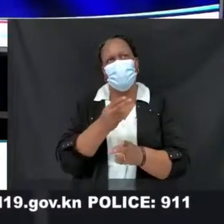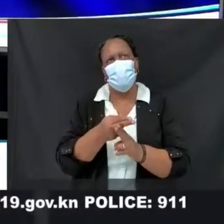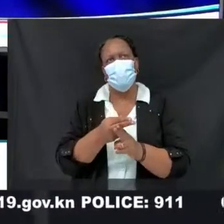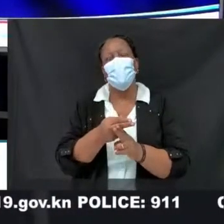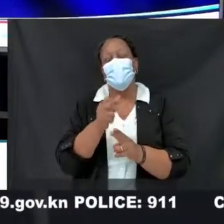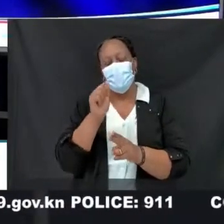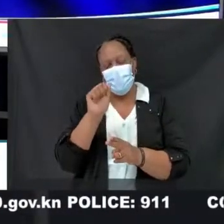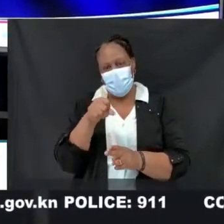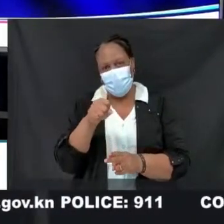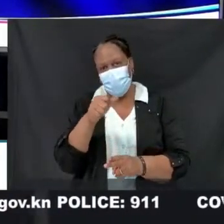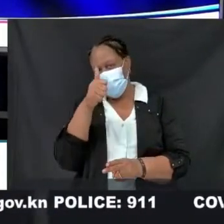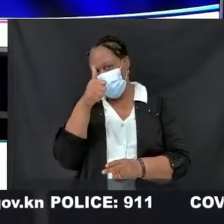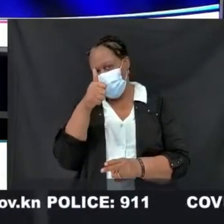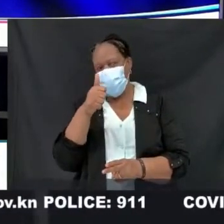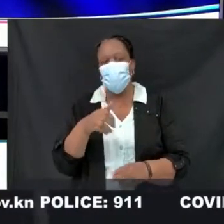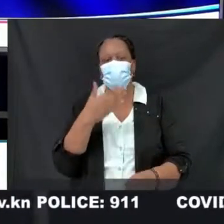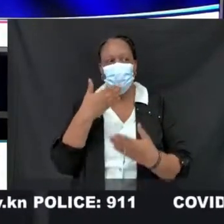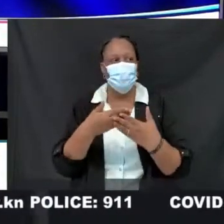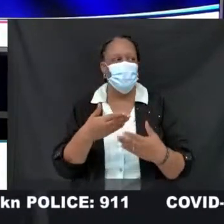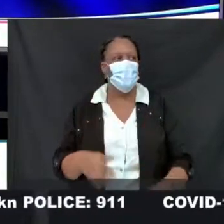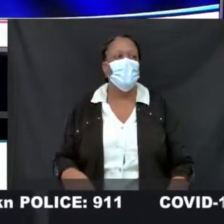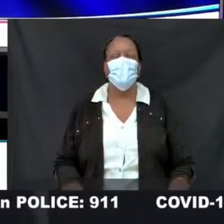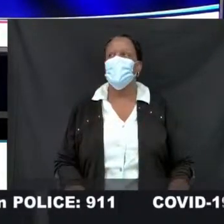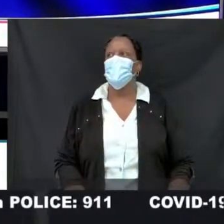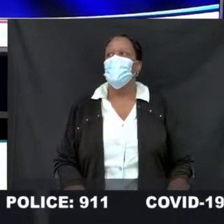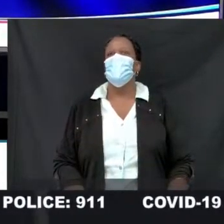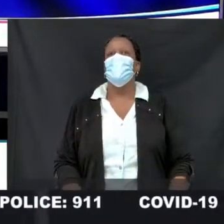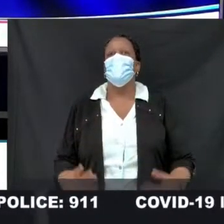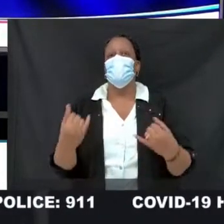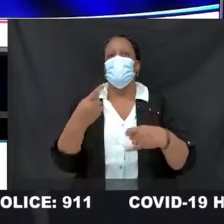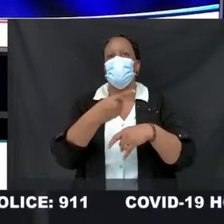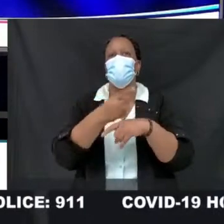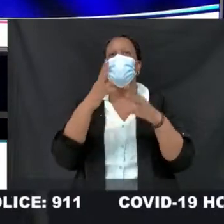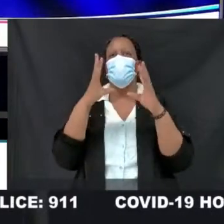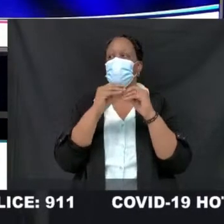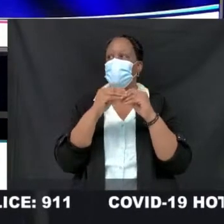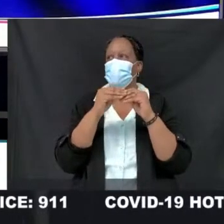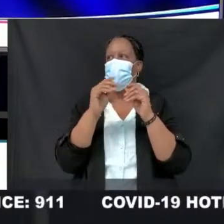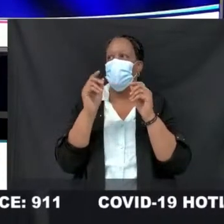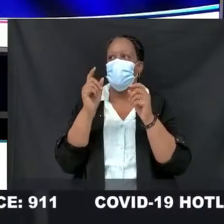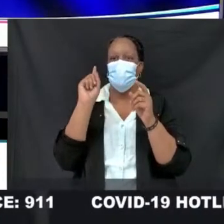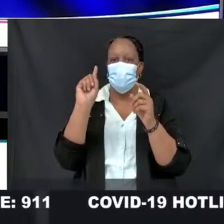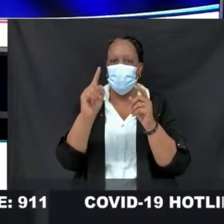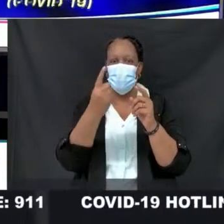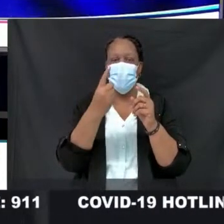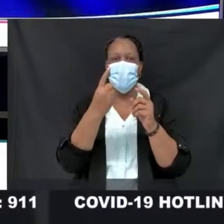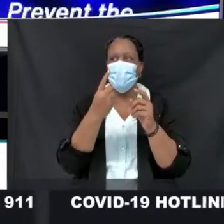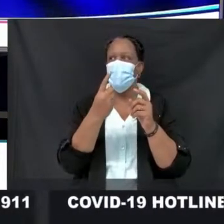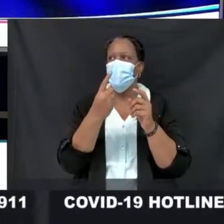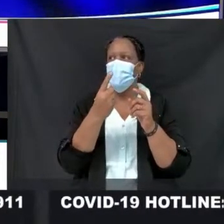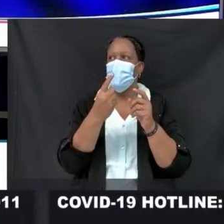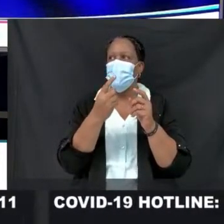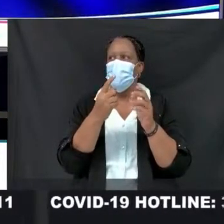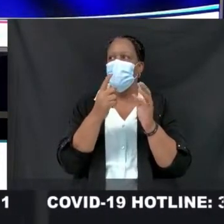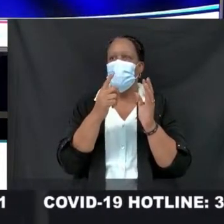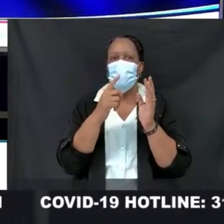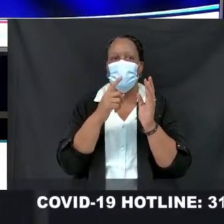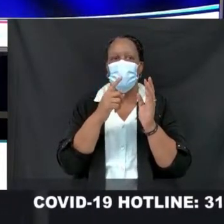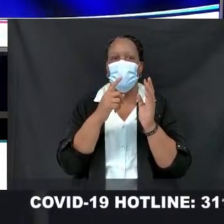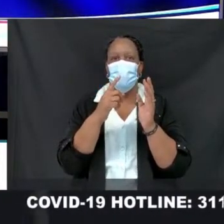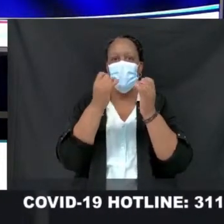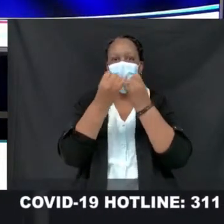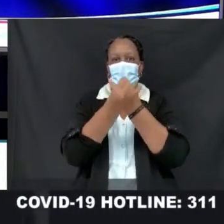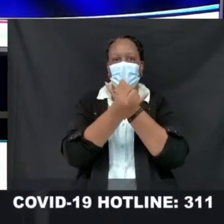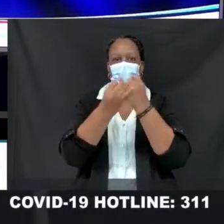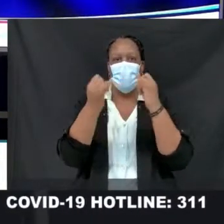joining us today, and we are going to begin this briefing today with the commemoration of the International